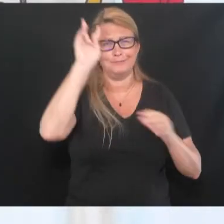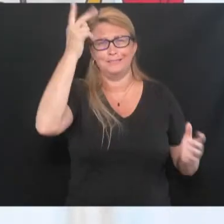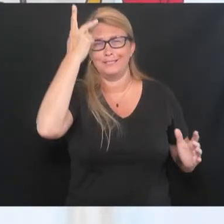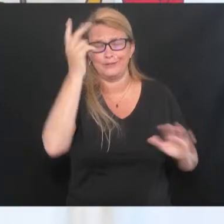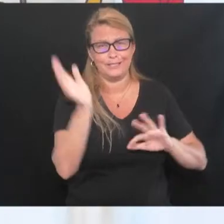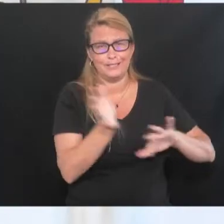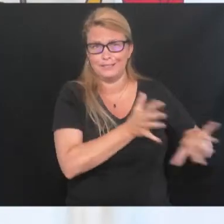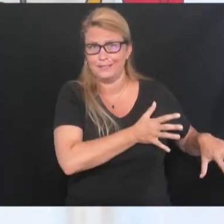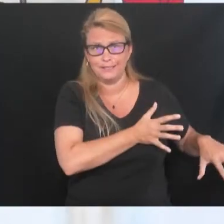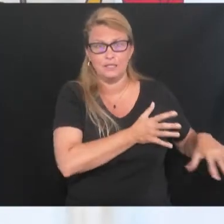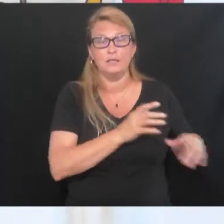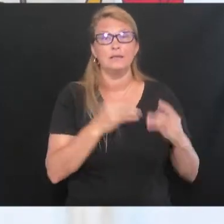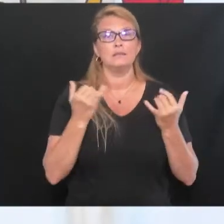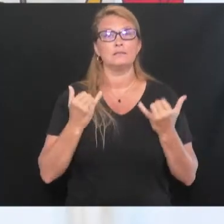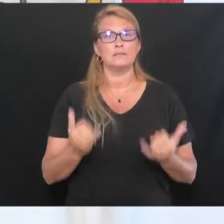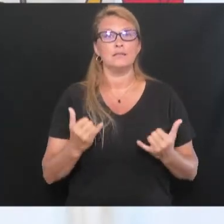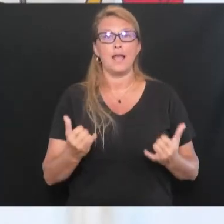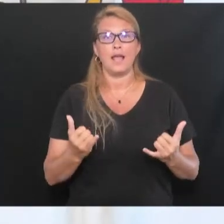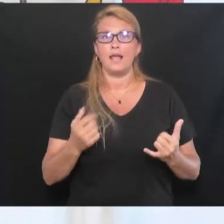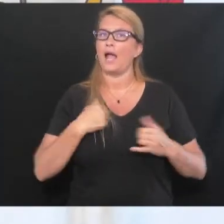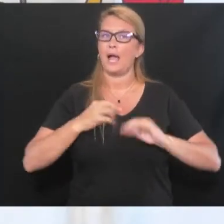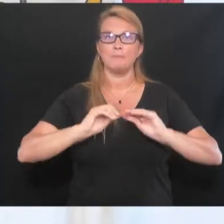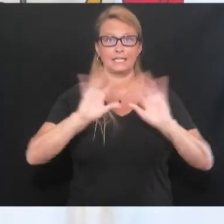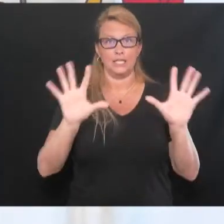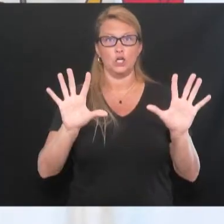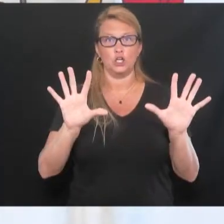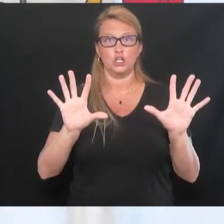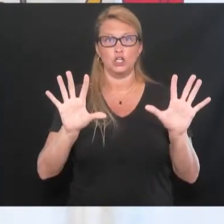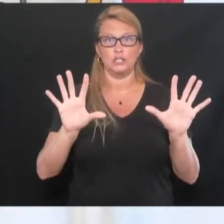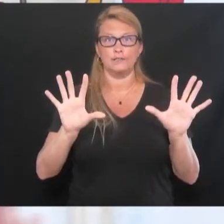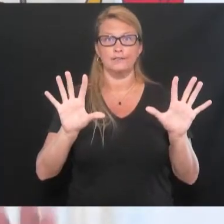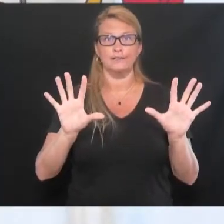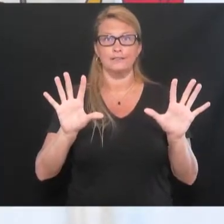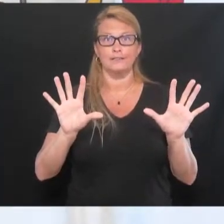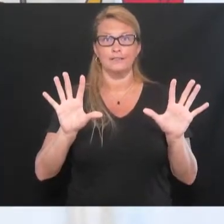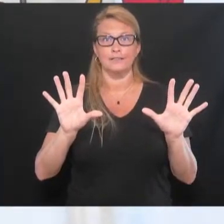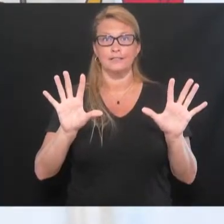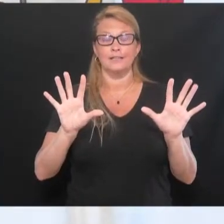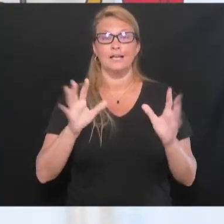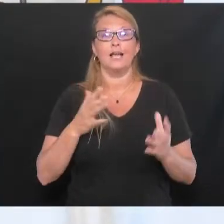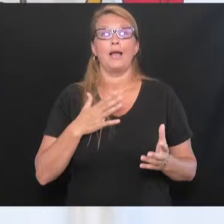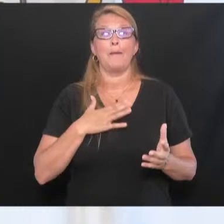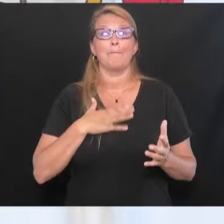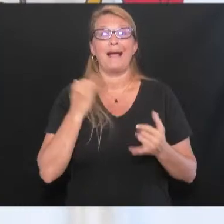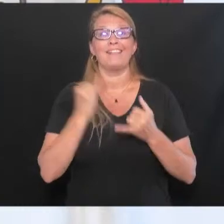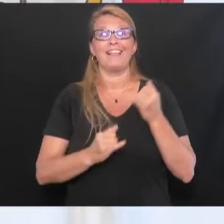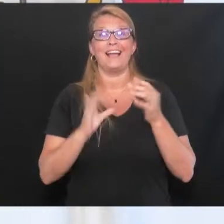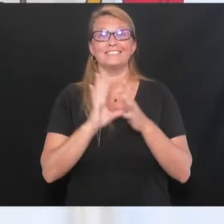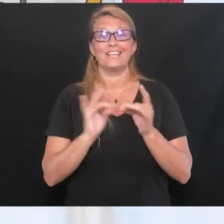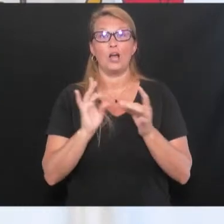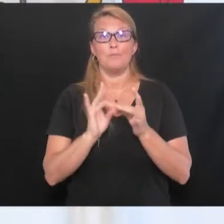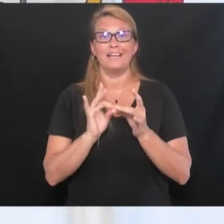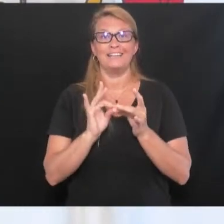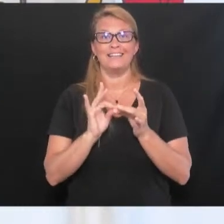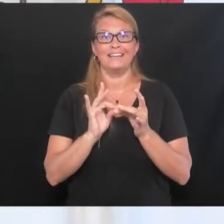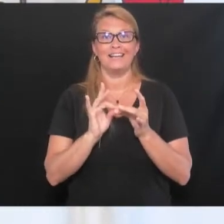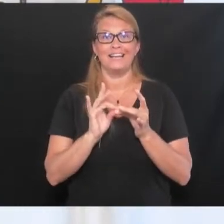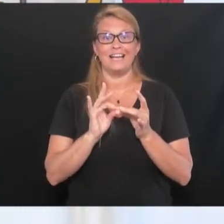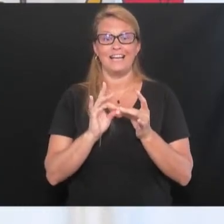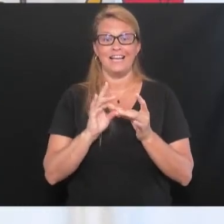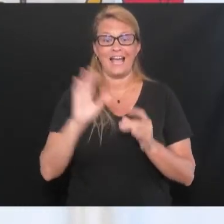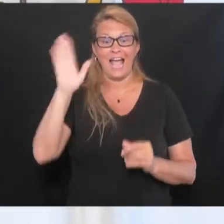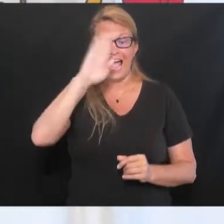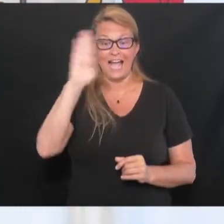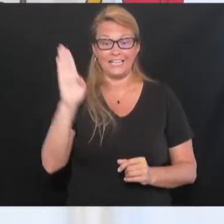everything. Today, I can't be any more clear. And the only thing I'd end with is just this. That's the first time I had no idea